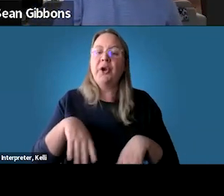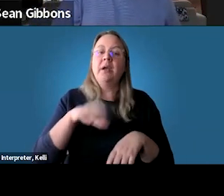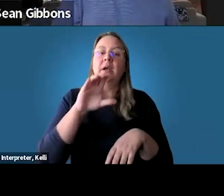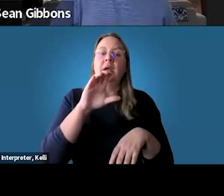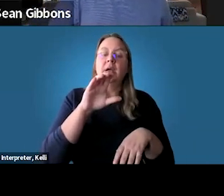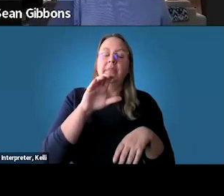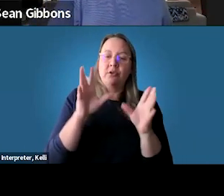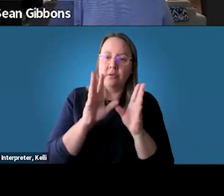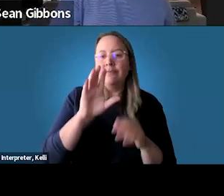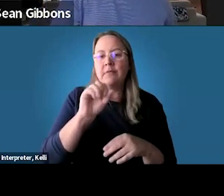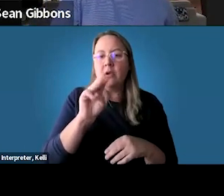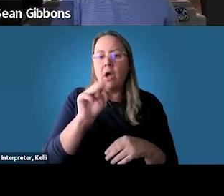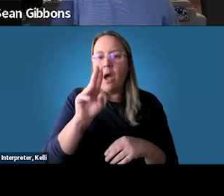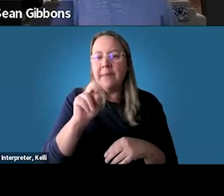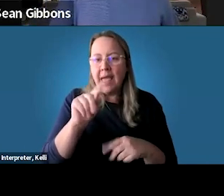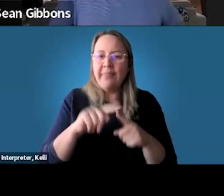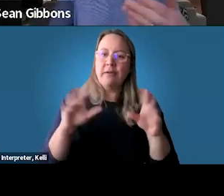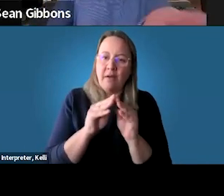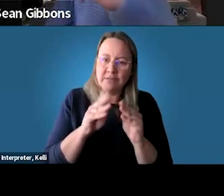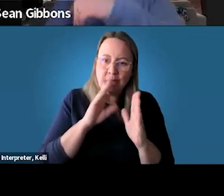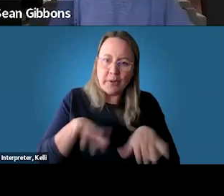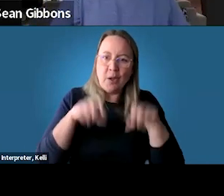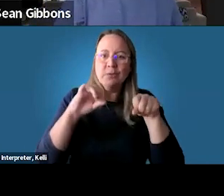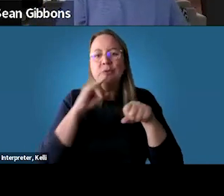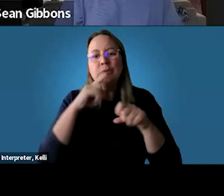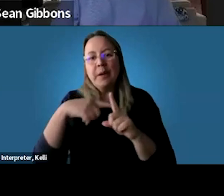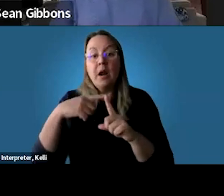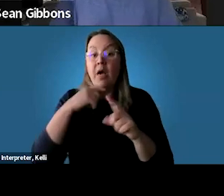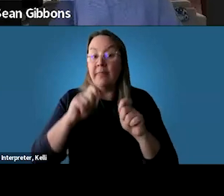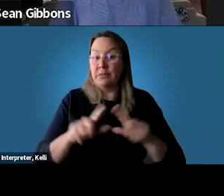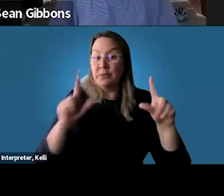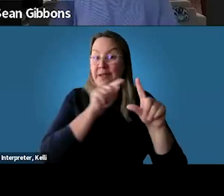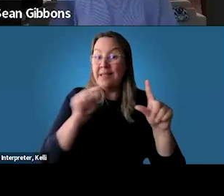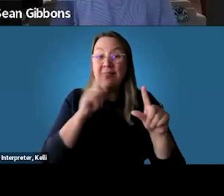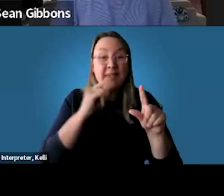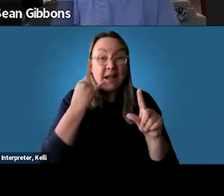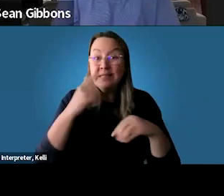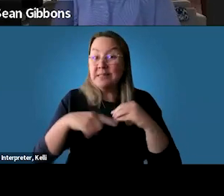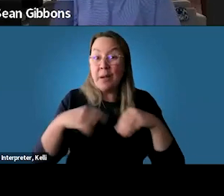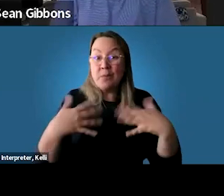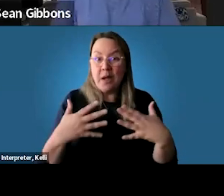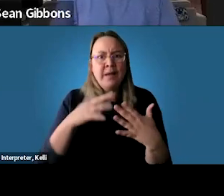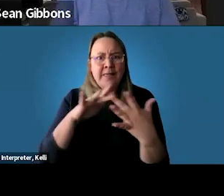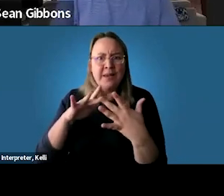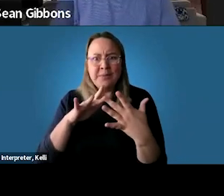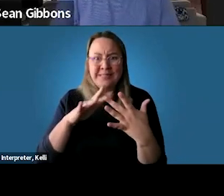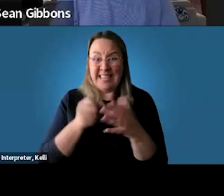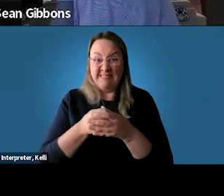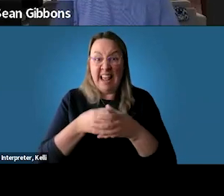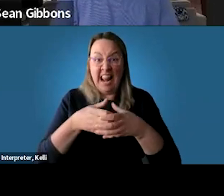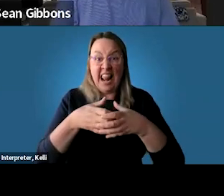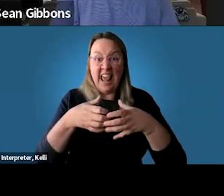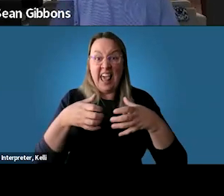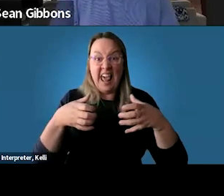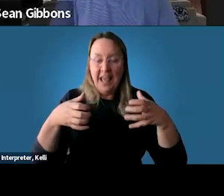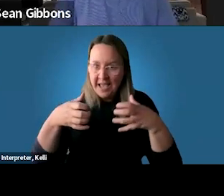annual conference that we host, in the Jones Award, which I hope you all know about. But as it's saying up on the screen, the idea here is the network's gotten kind of big. And so how can